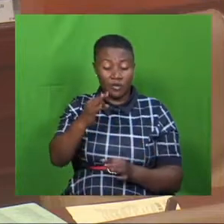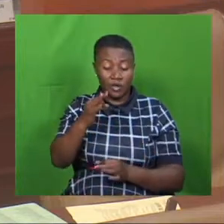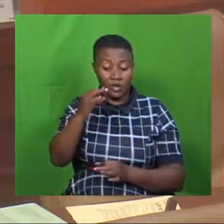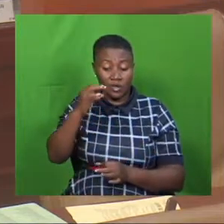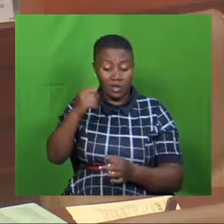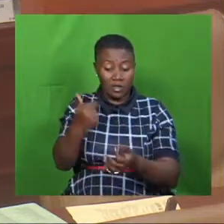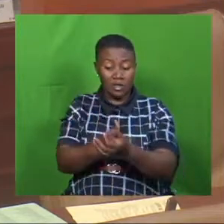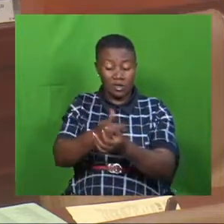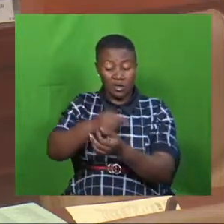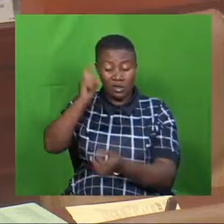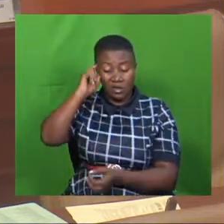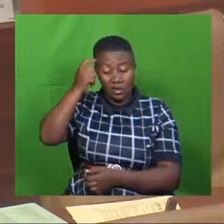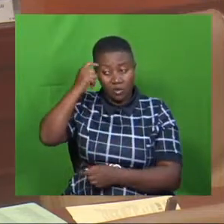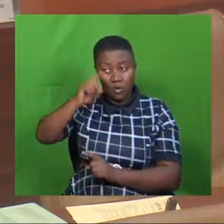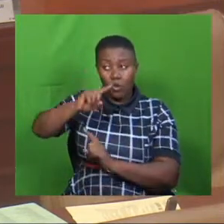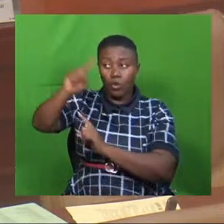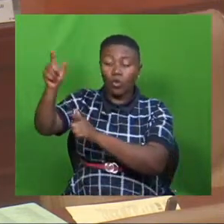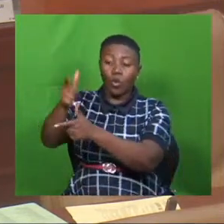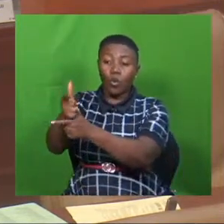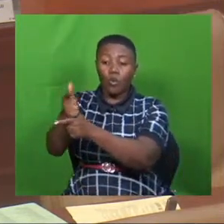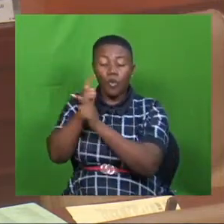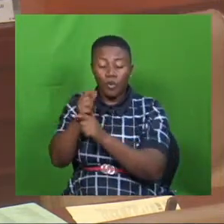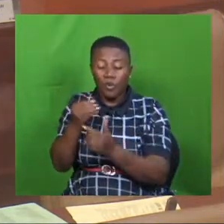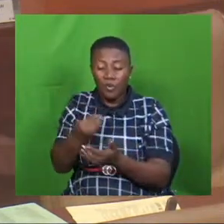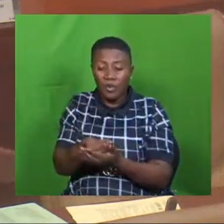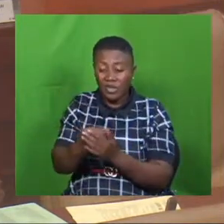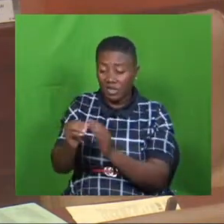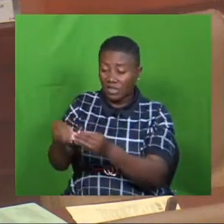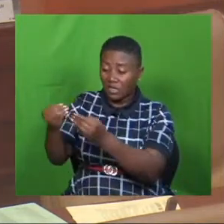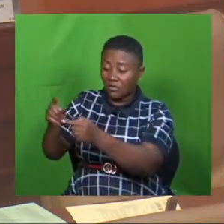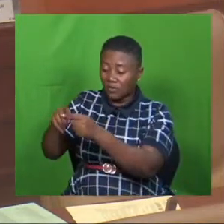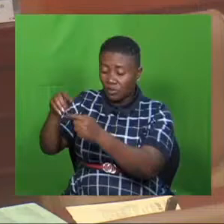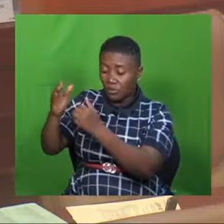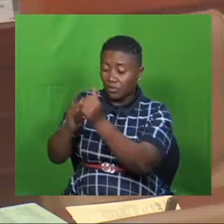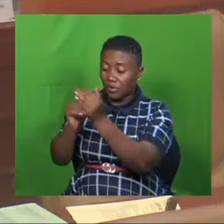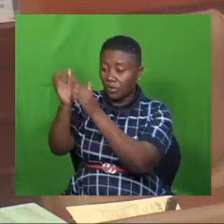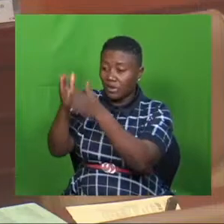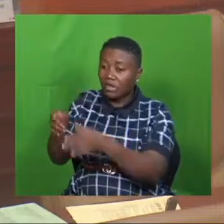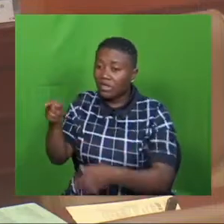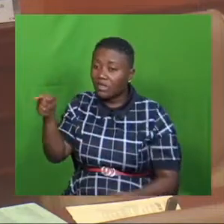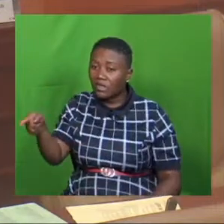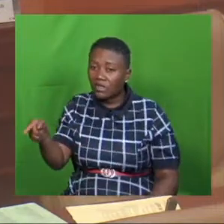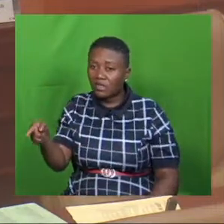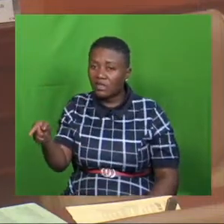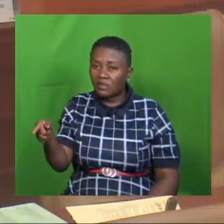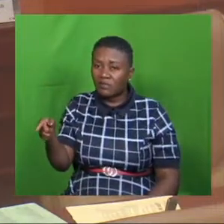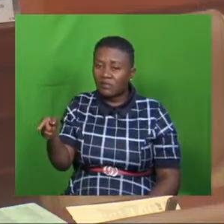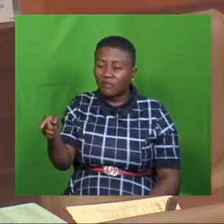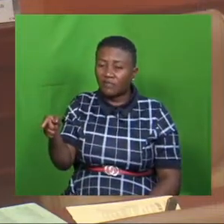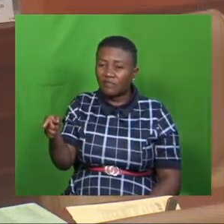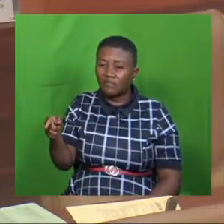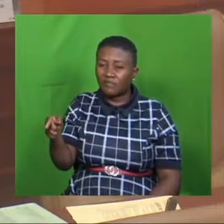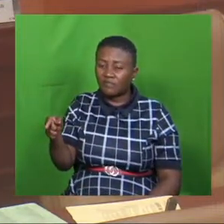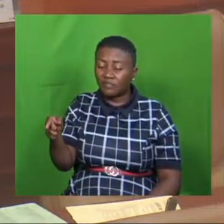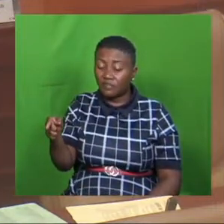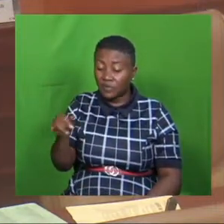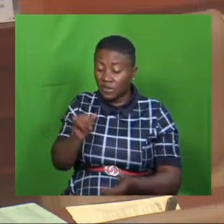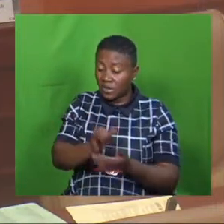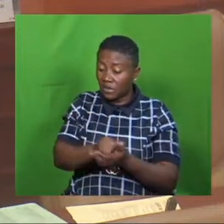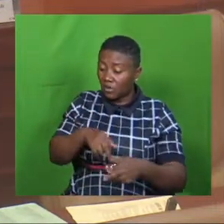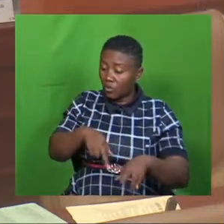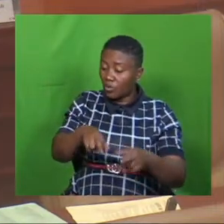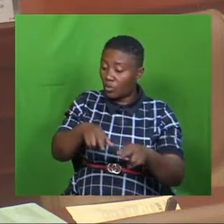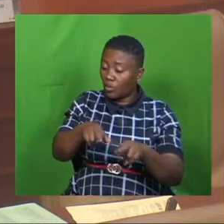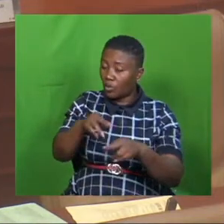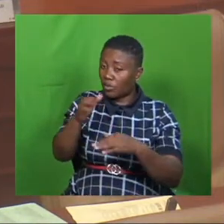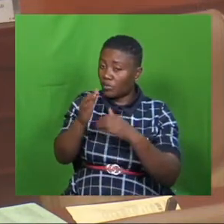to go and borrow the money and come and give a contractor, Mr. Speaker, the top 10 road building contractors in this